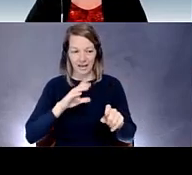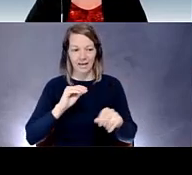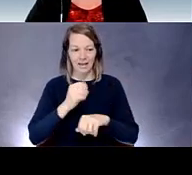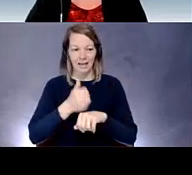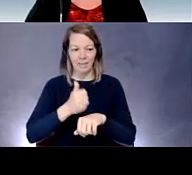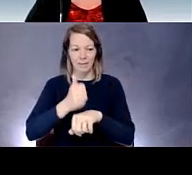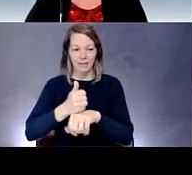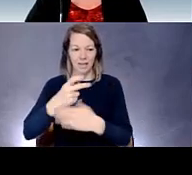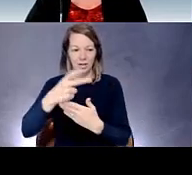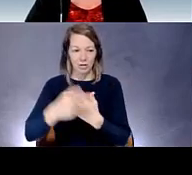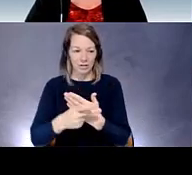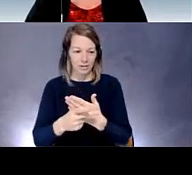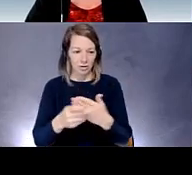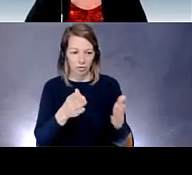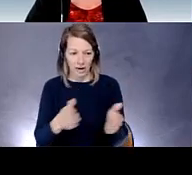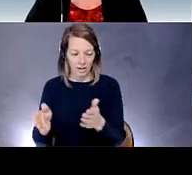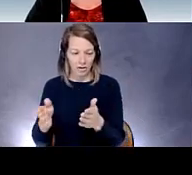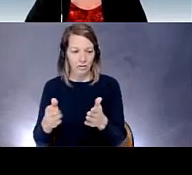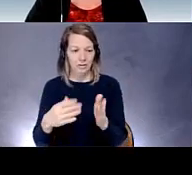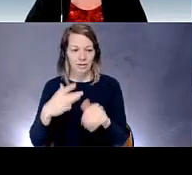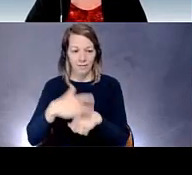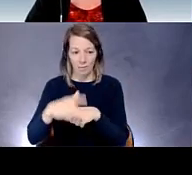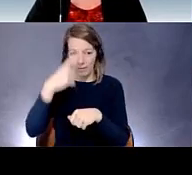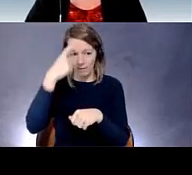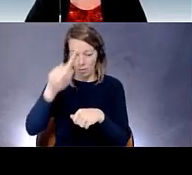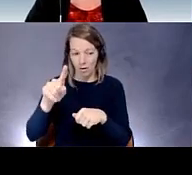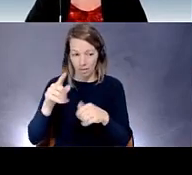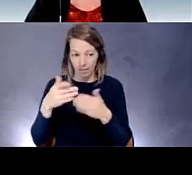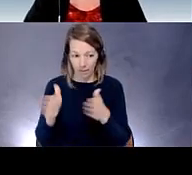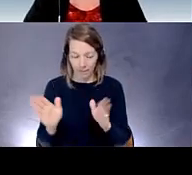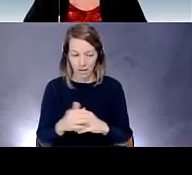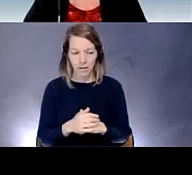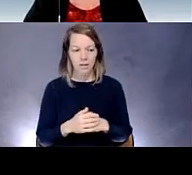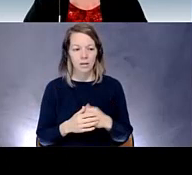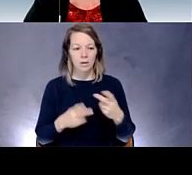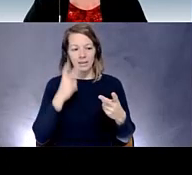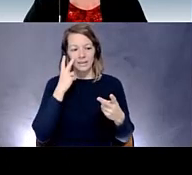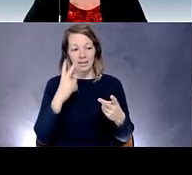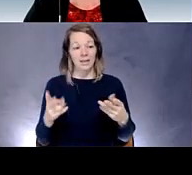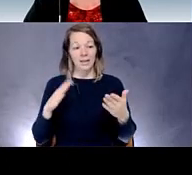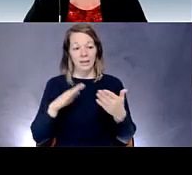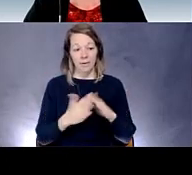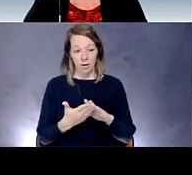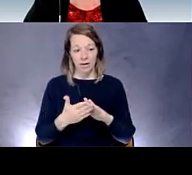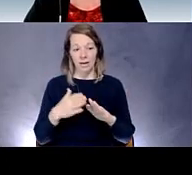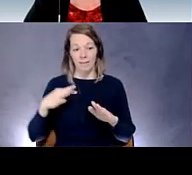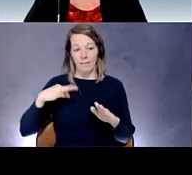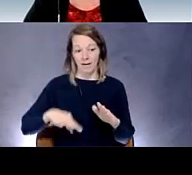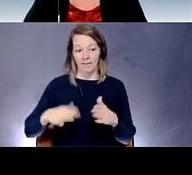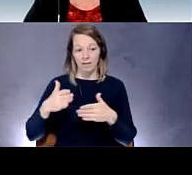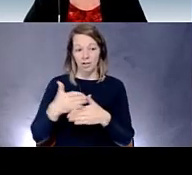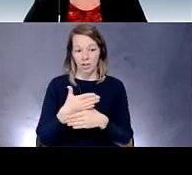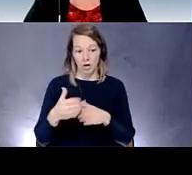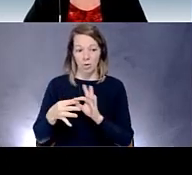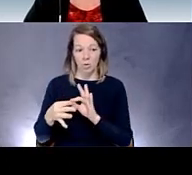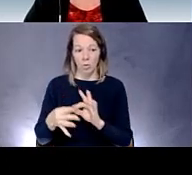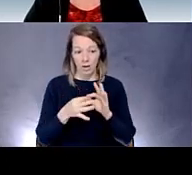strategies available to the public. We're seeing community benefit shared coordinated